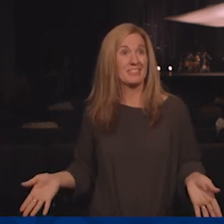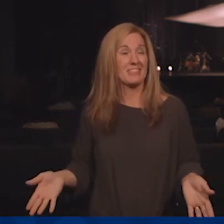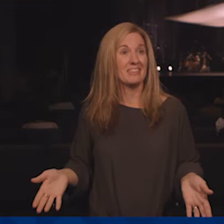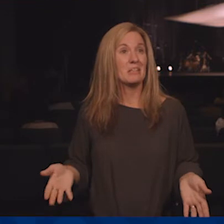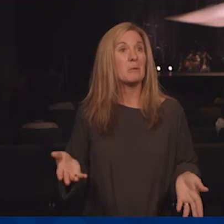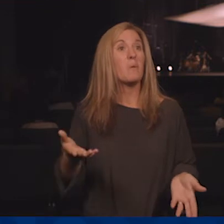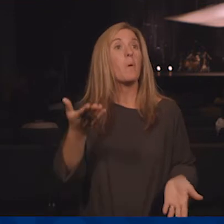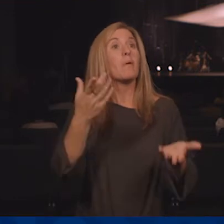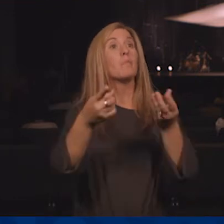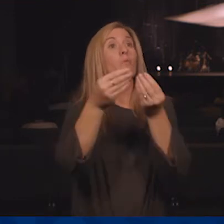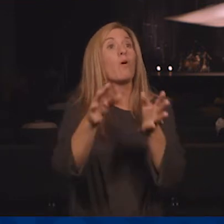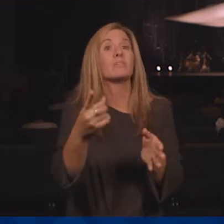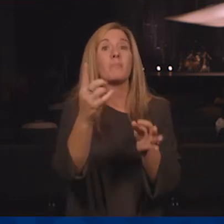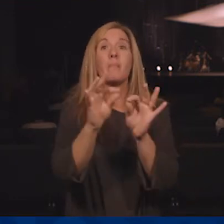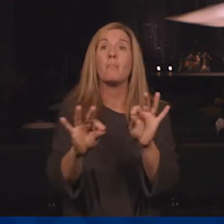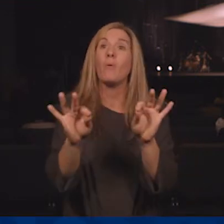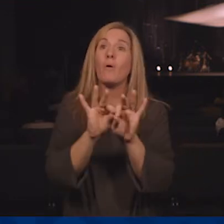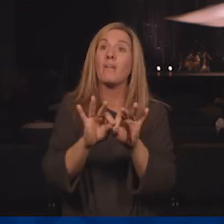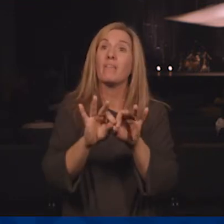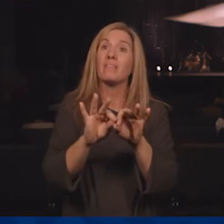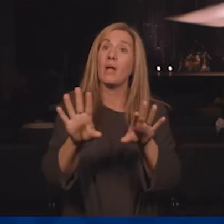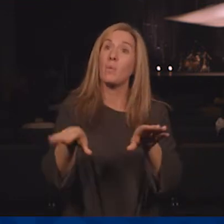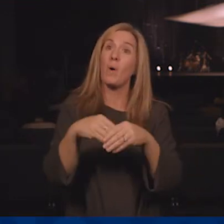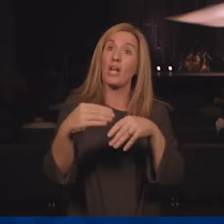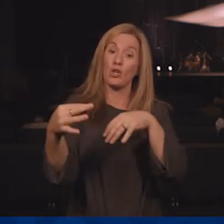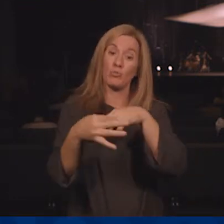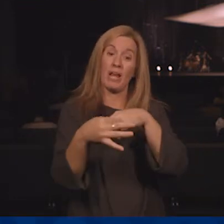a wedding ring on accident?